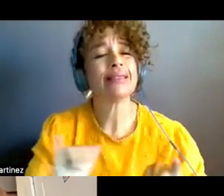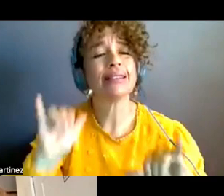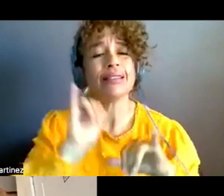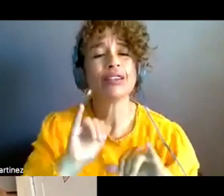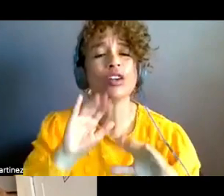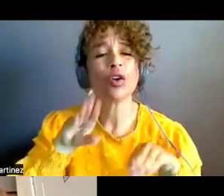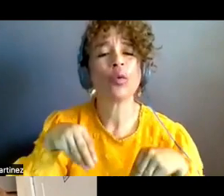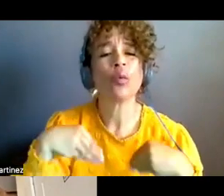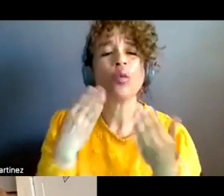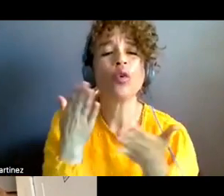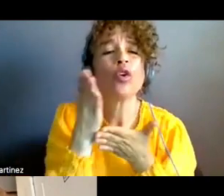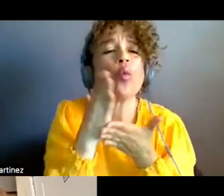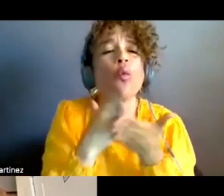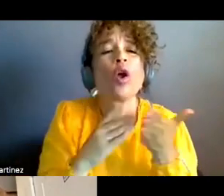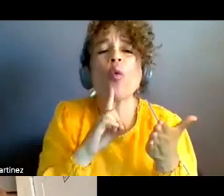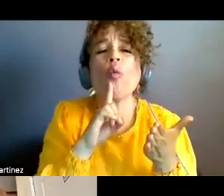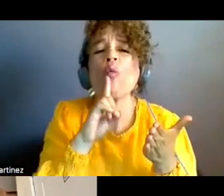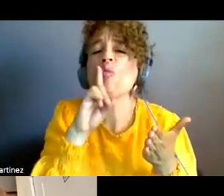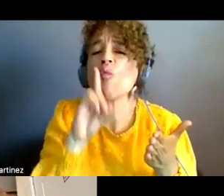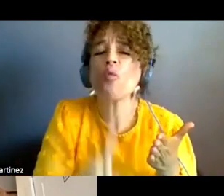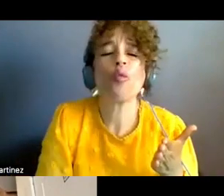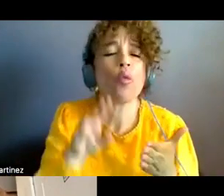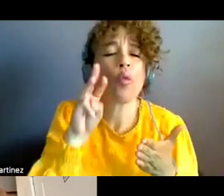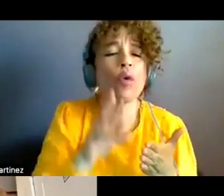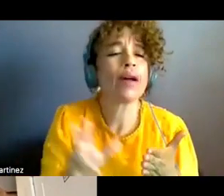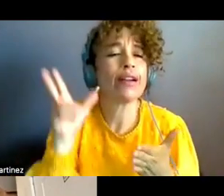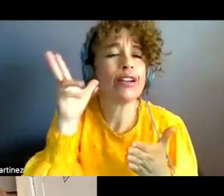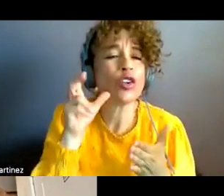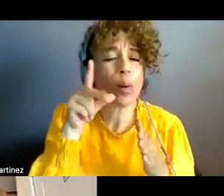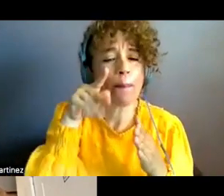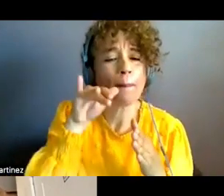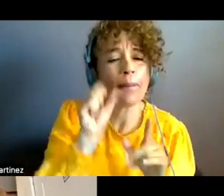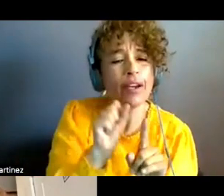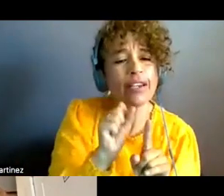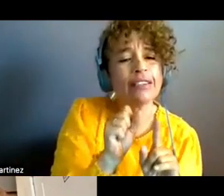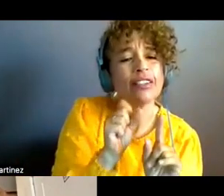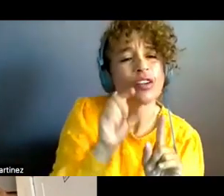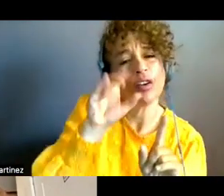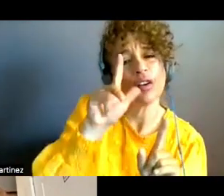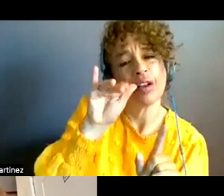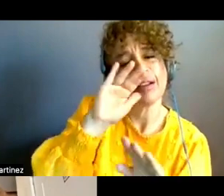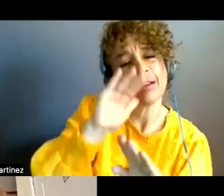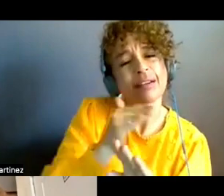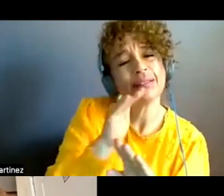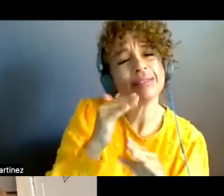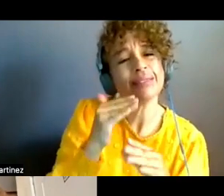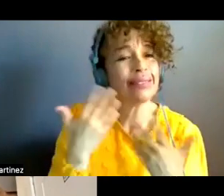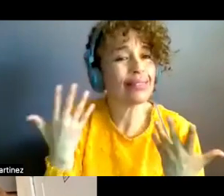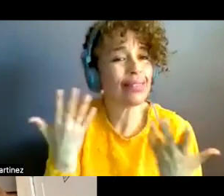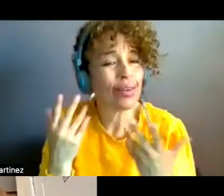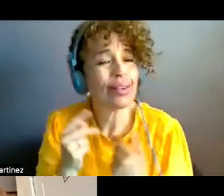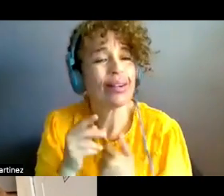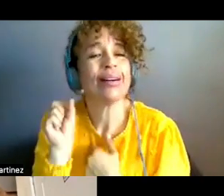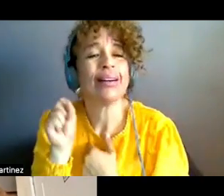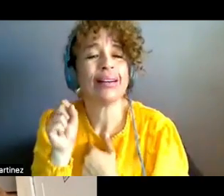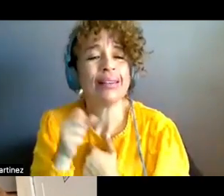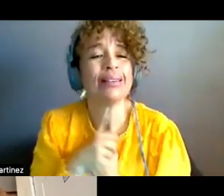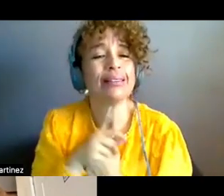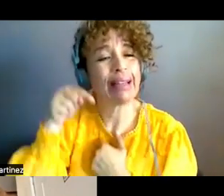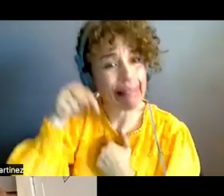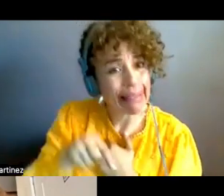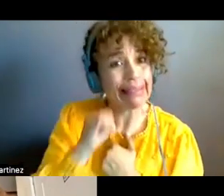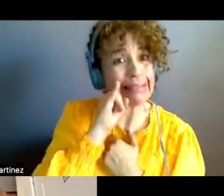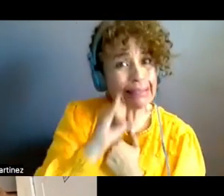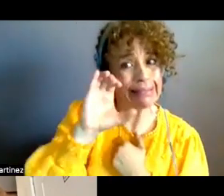present them with some really way out dissonant new piece. And I'll say, this is classical music. Like, what? But this is